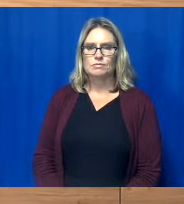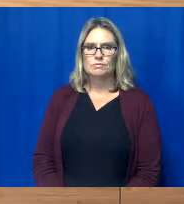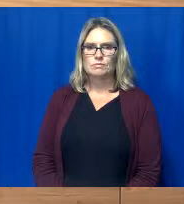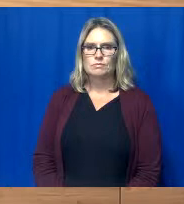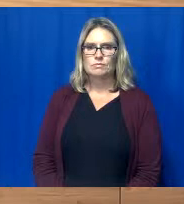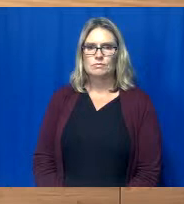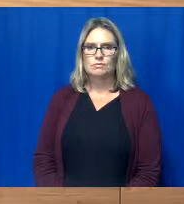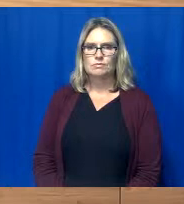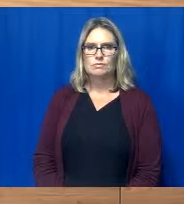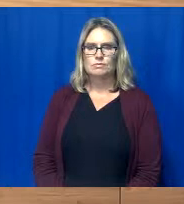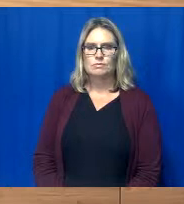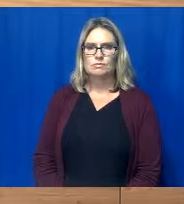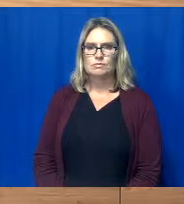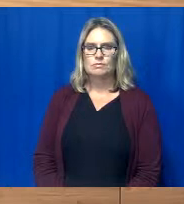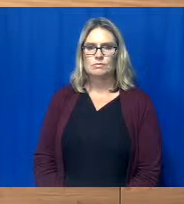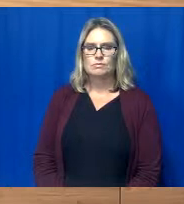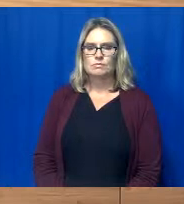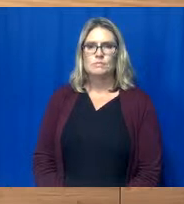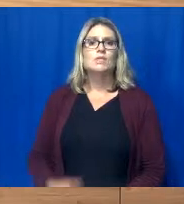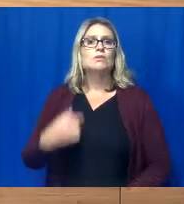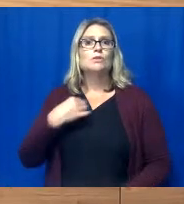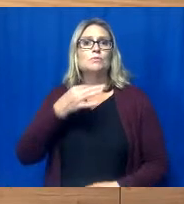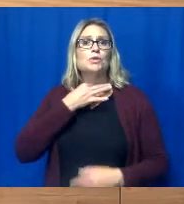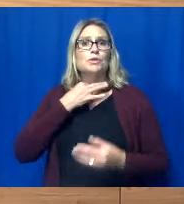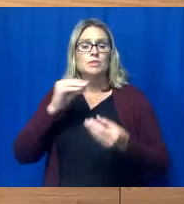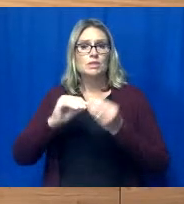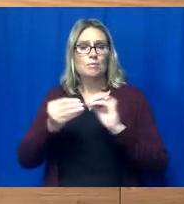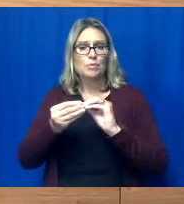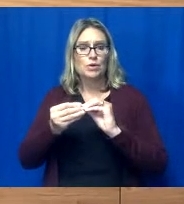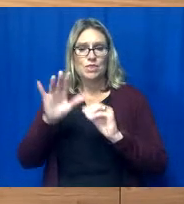I would like to know with the figures that you provided earlier